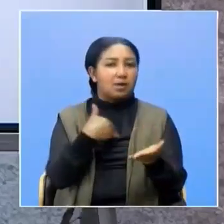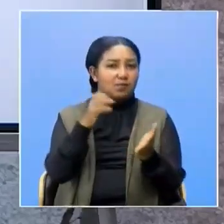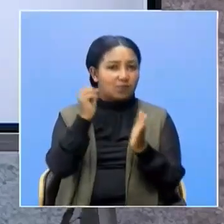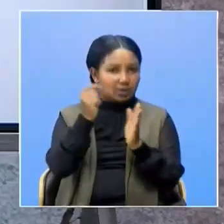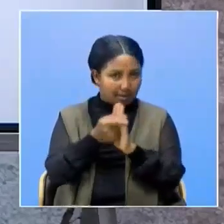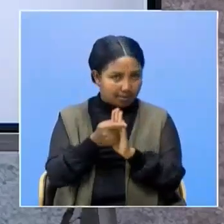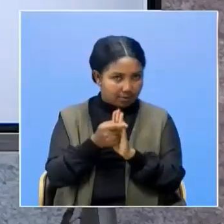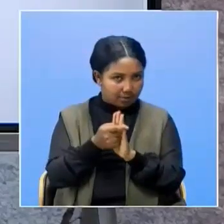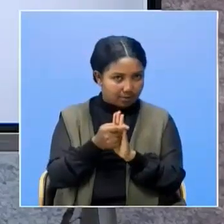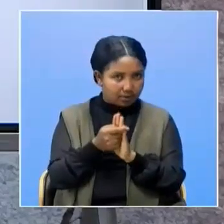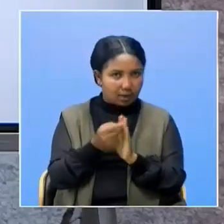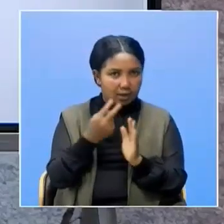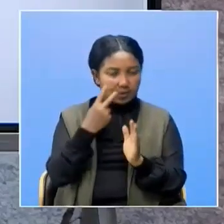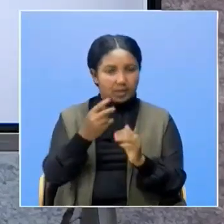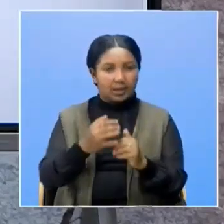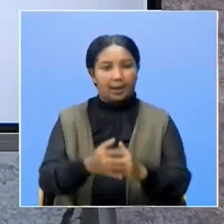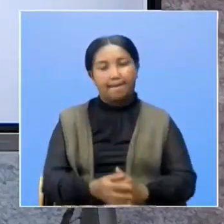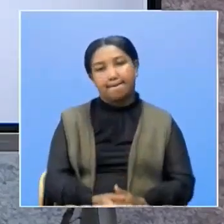example, look.